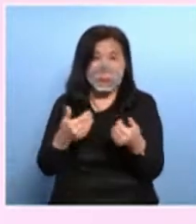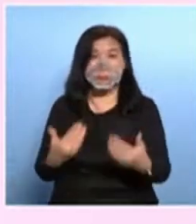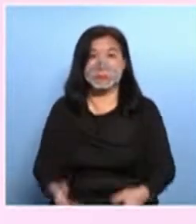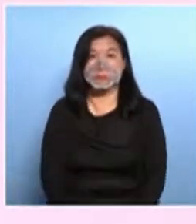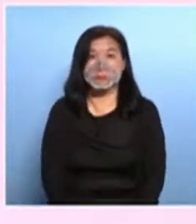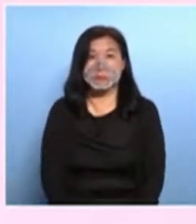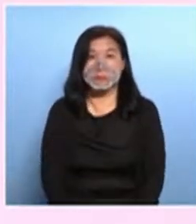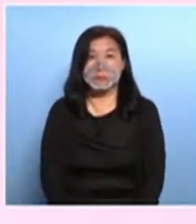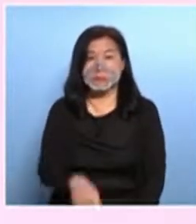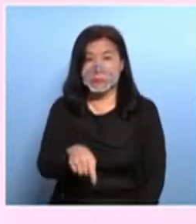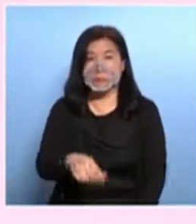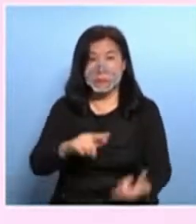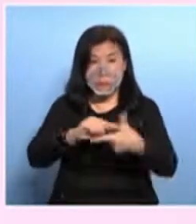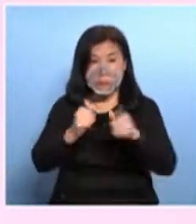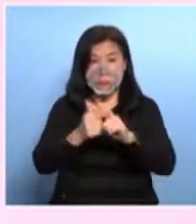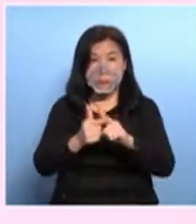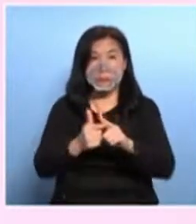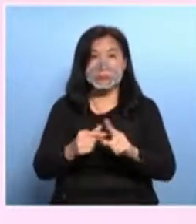shifting,